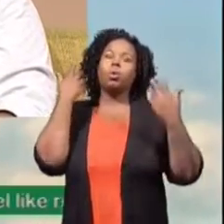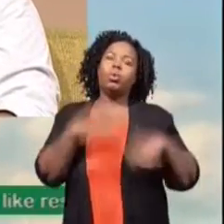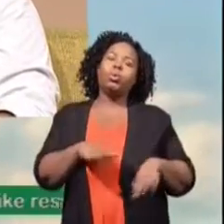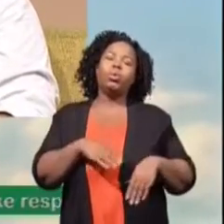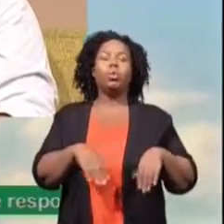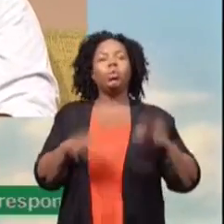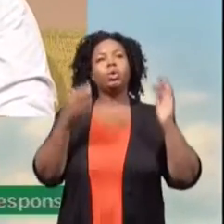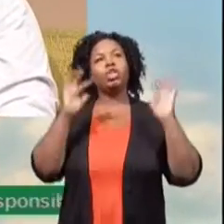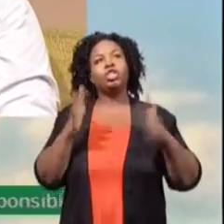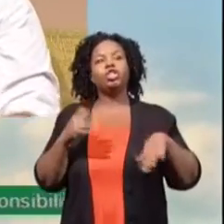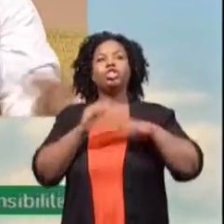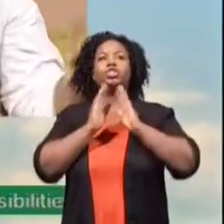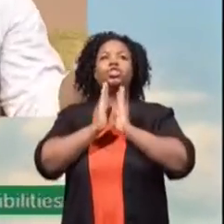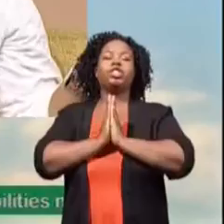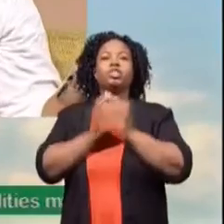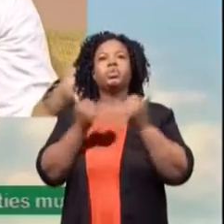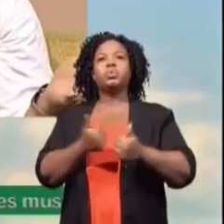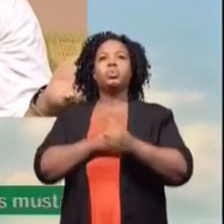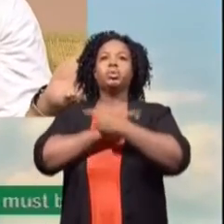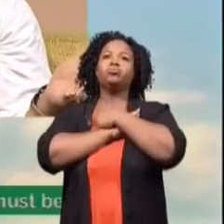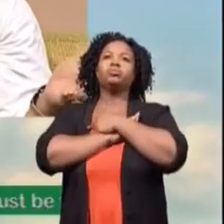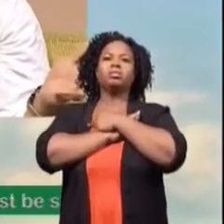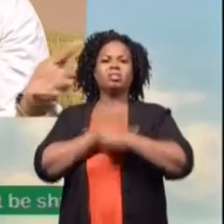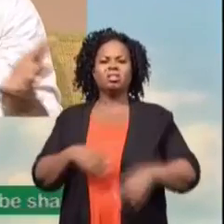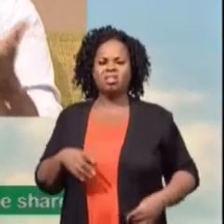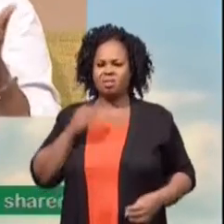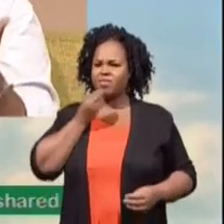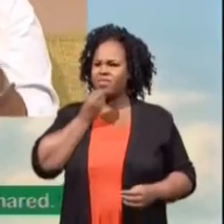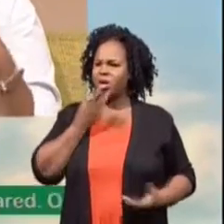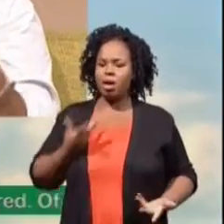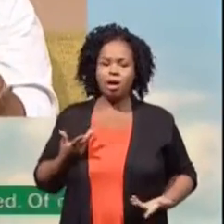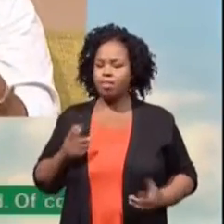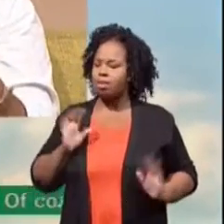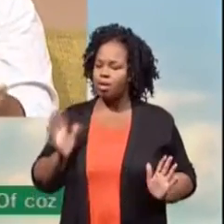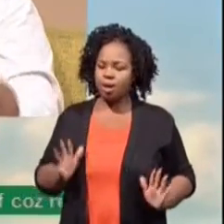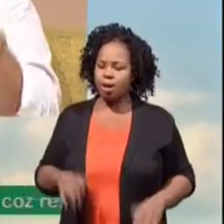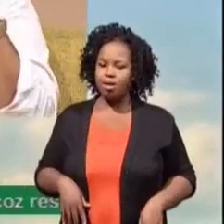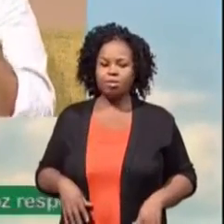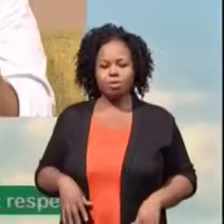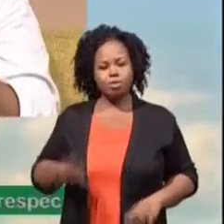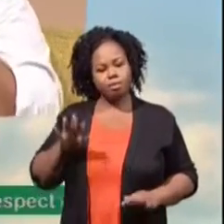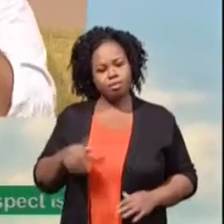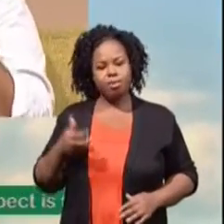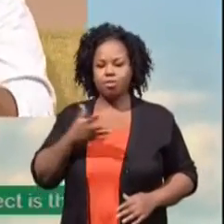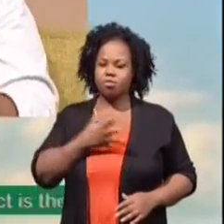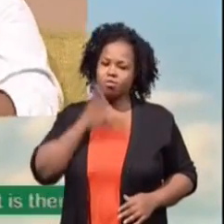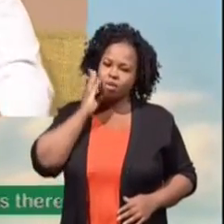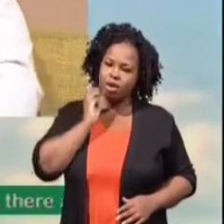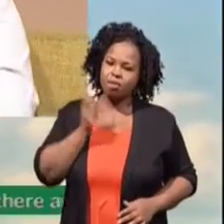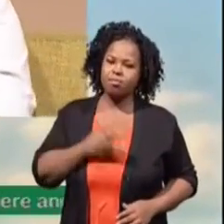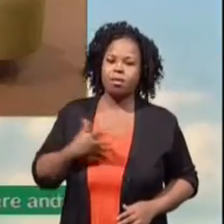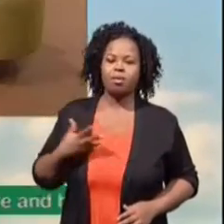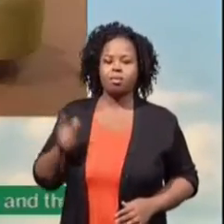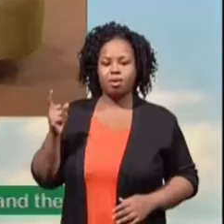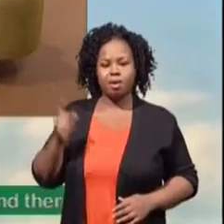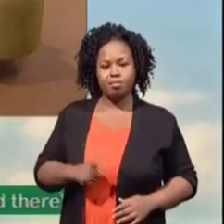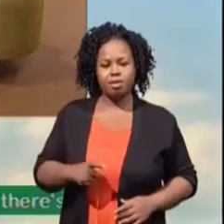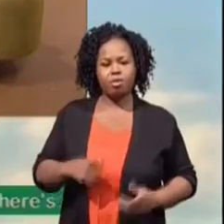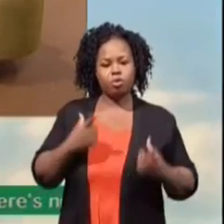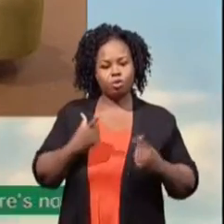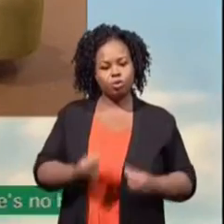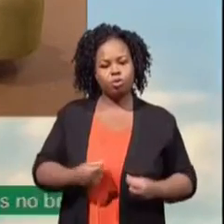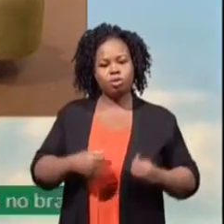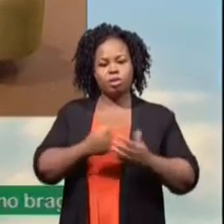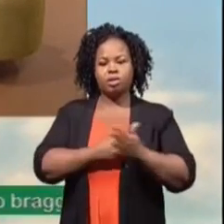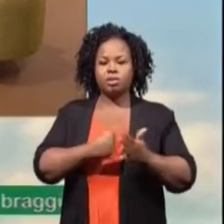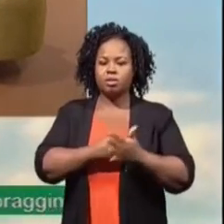and think, oh, church was good, hallelujah, now let's rest and there's no food. And this guy would say, you know what, in a loving way, my grandmom would come back